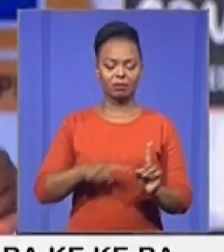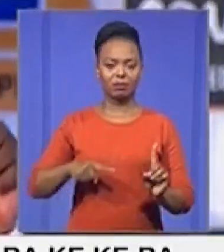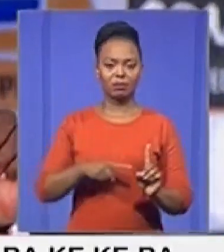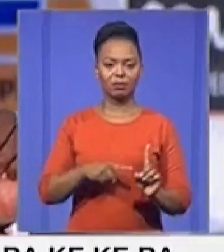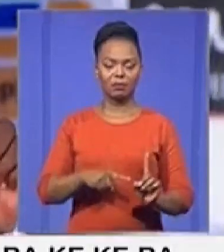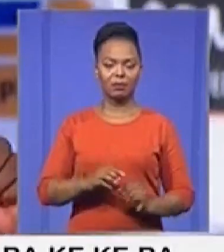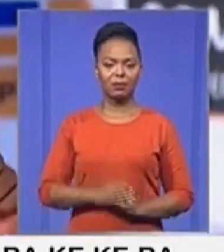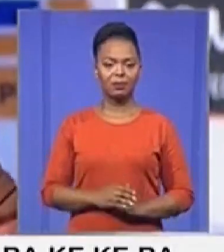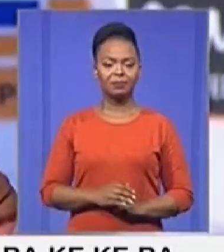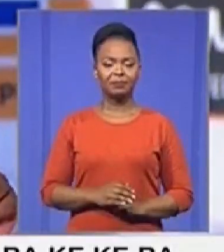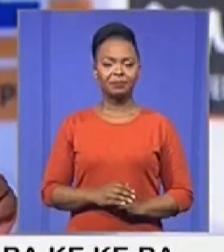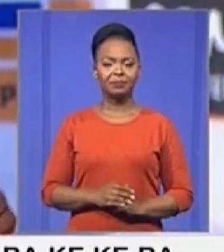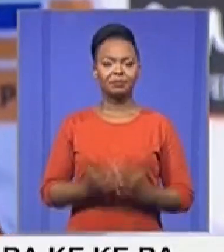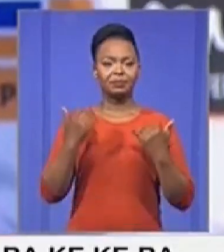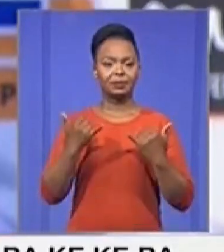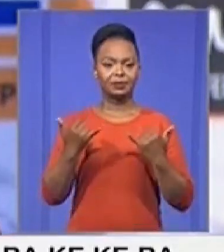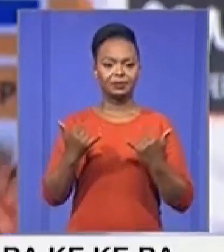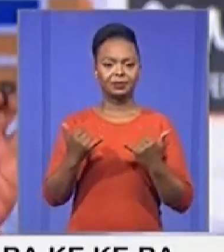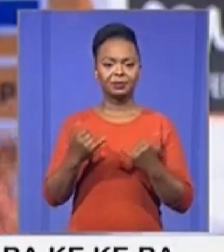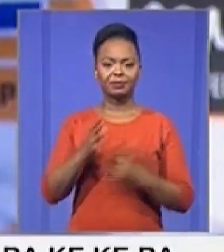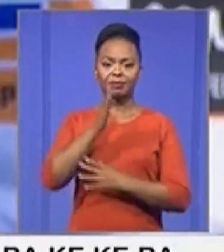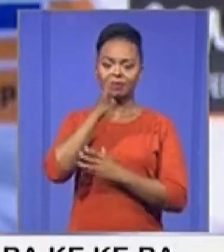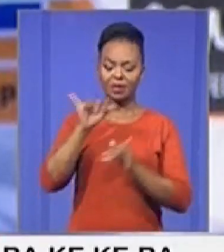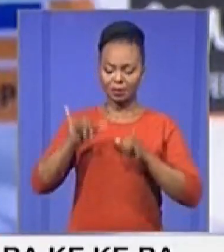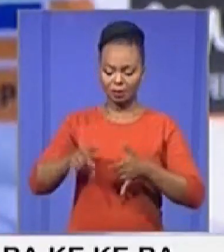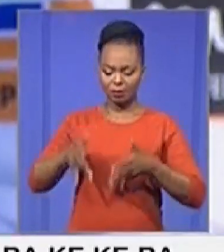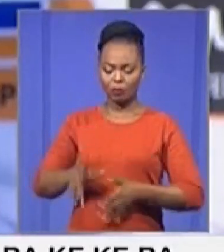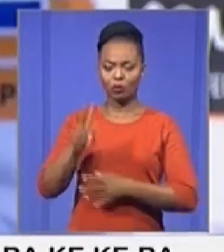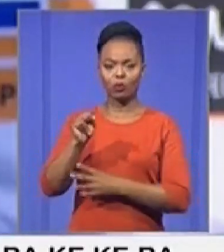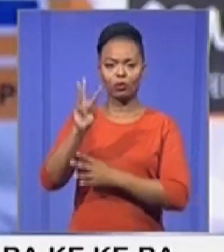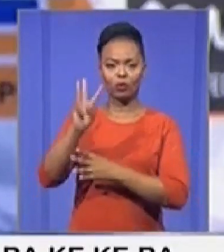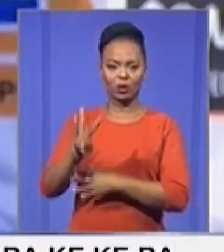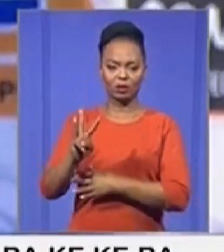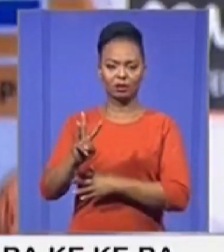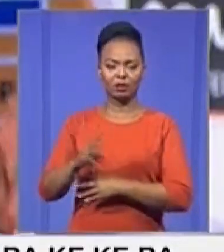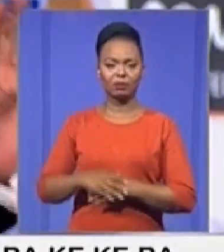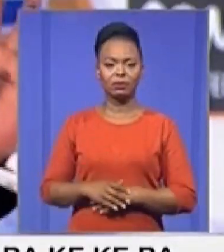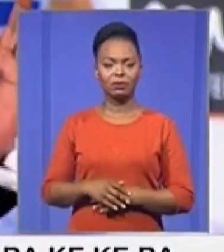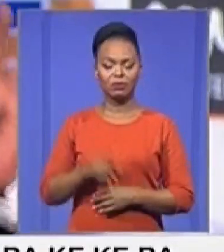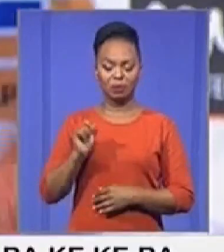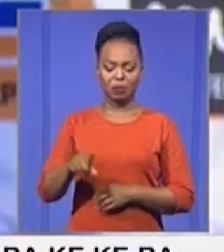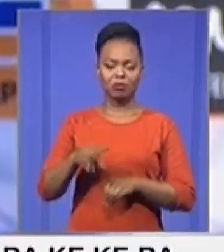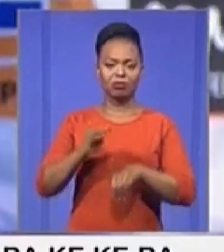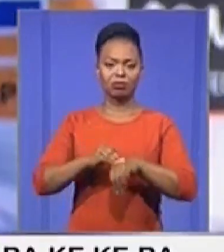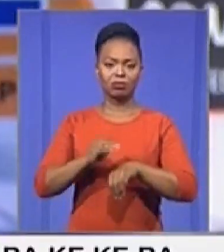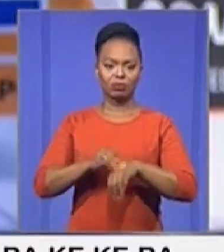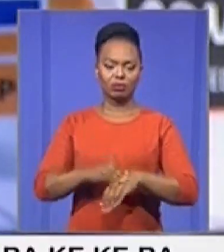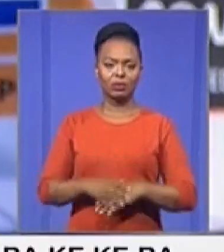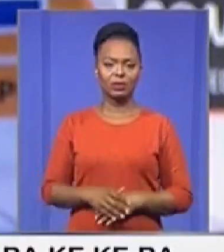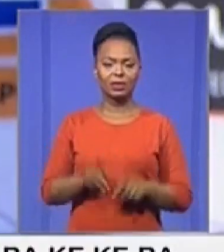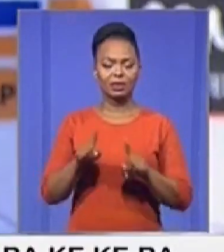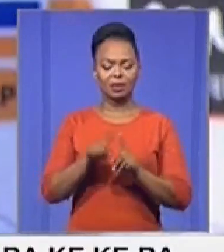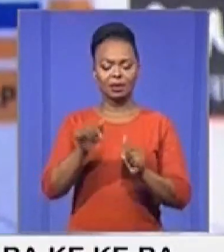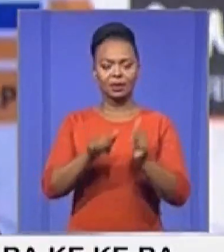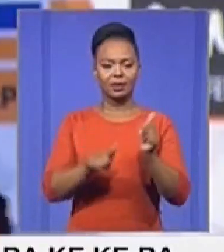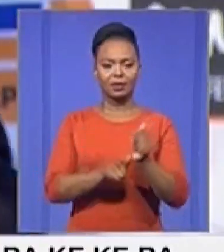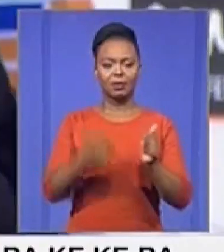o setse a dula matsatsi a mantsi gona mo North West. Le deputy minister ya